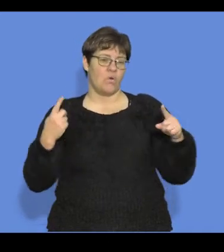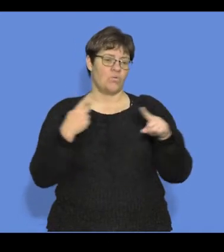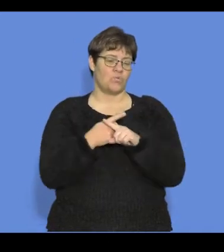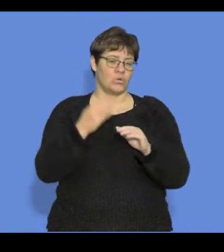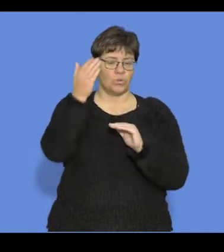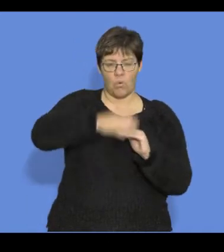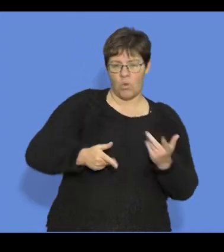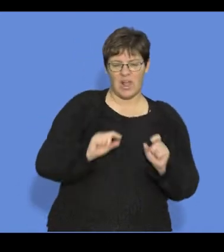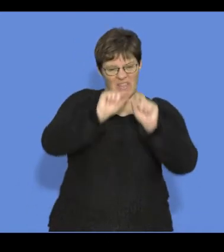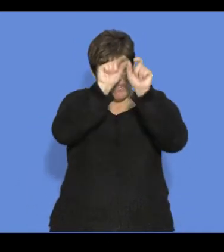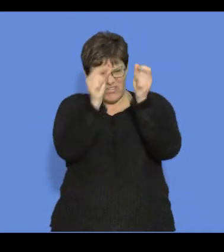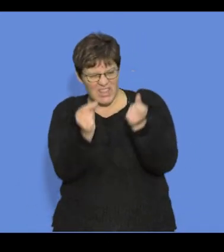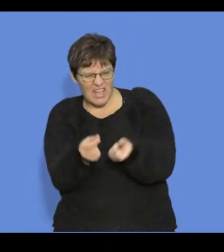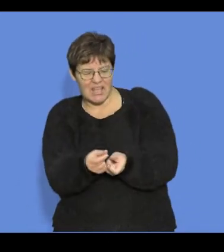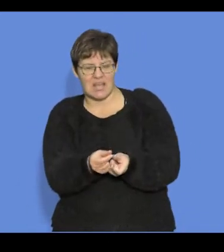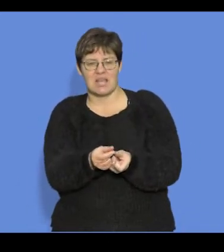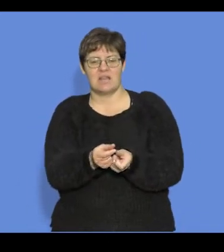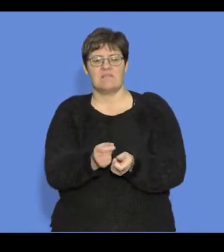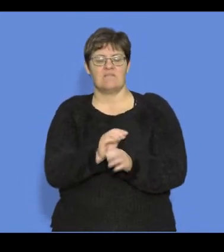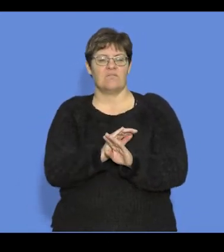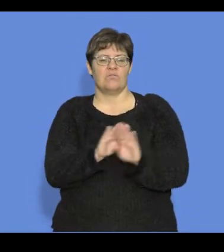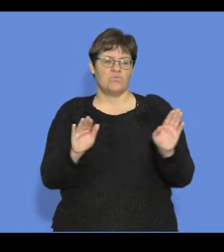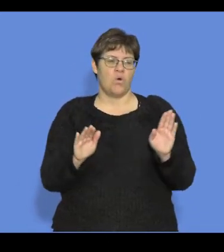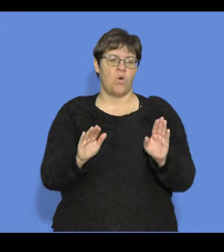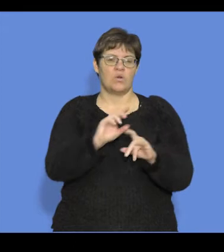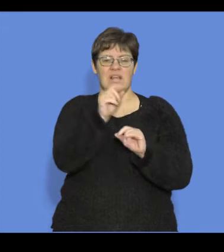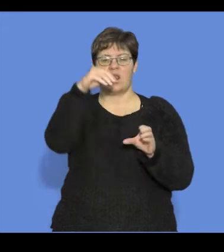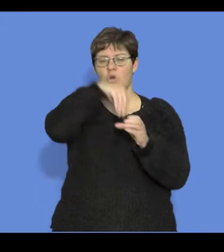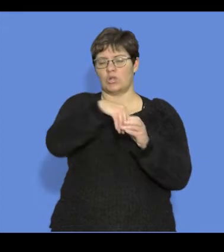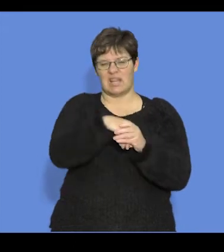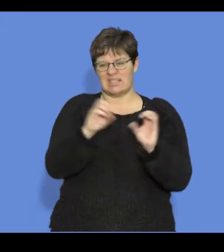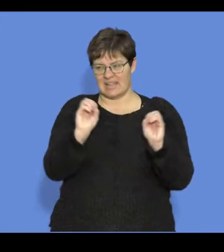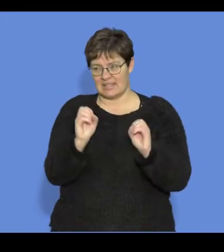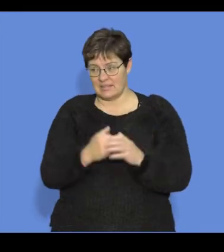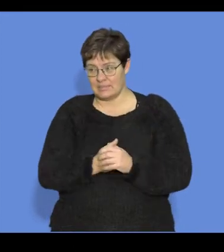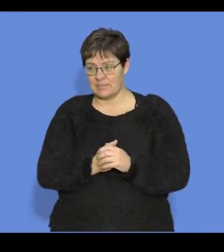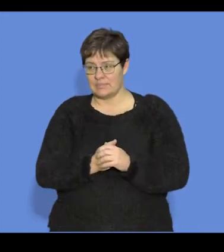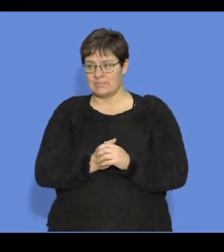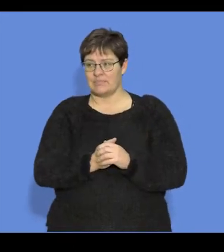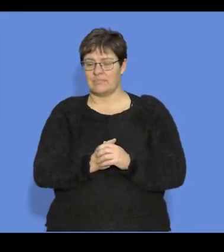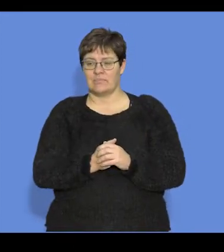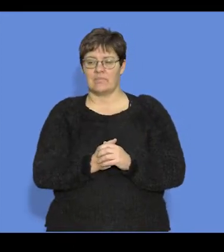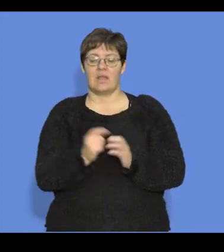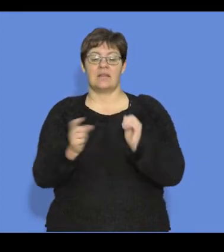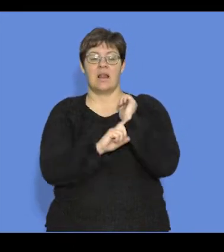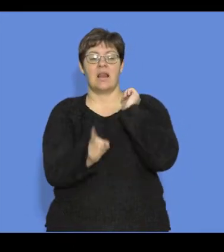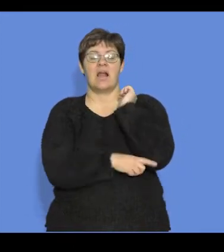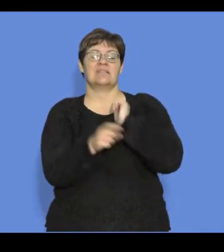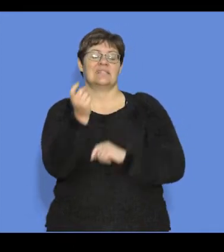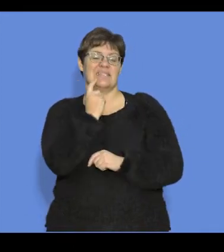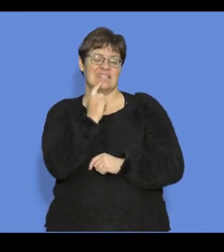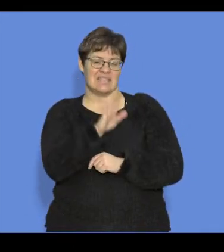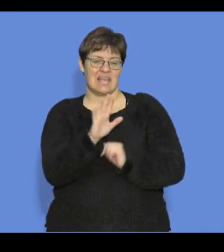walls, has thickened walls, has no cell contents, things like that. And then the last one is quite